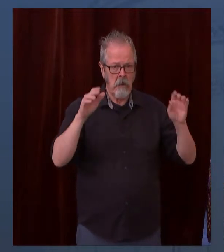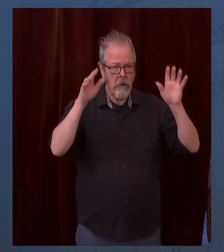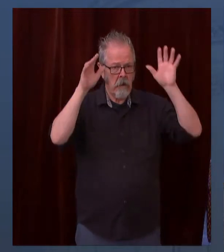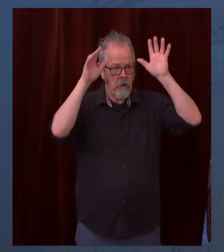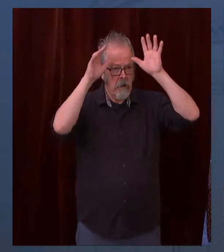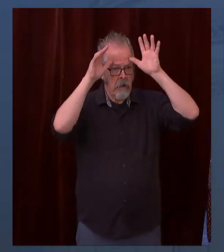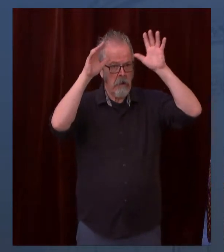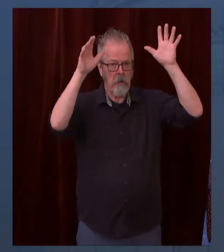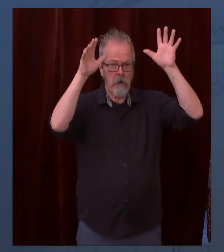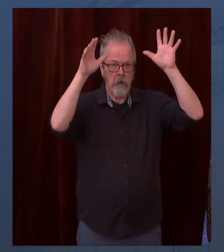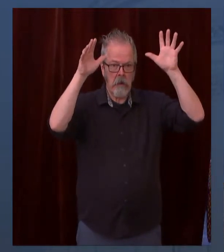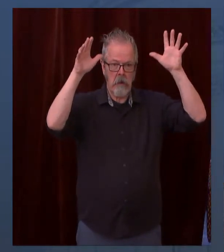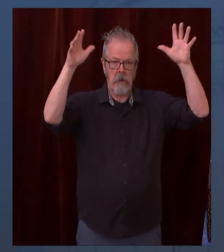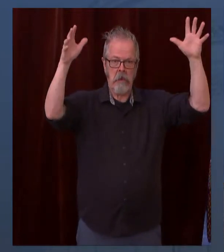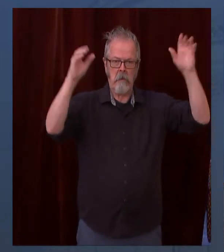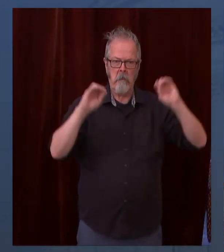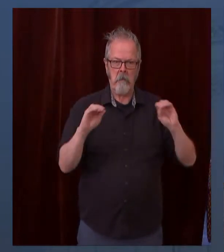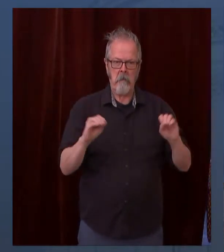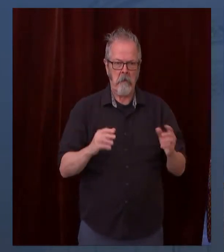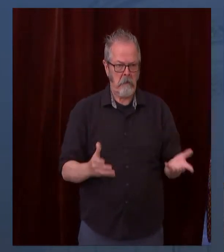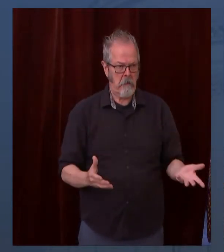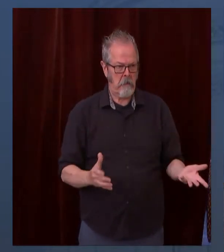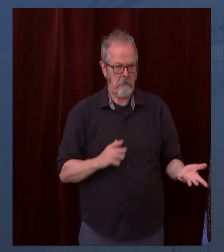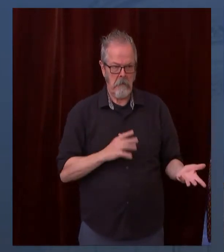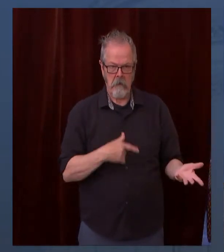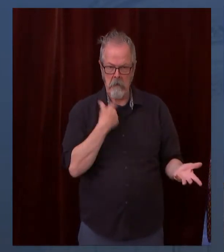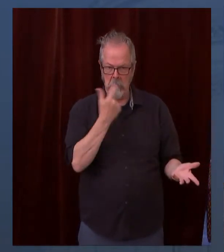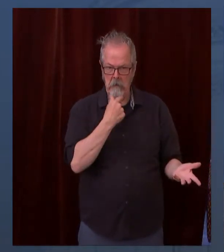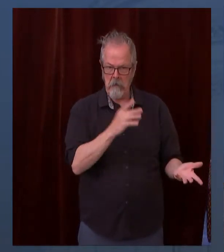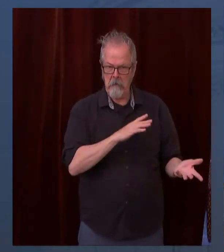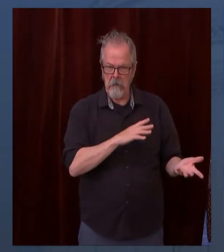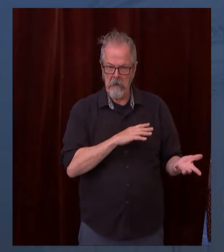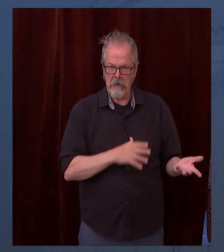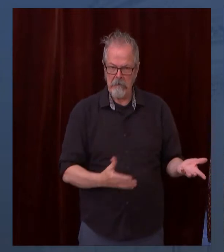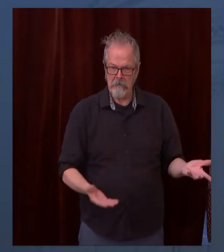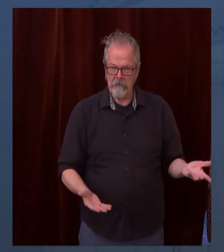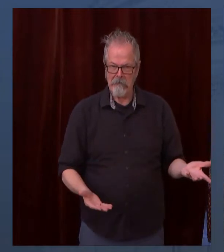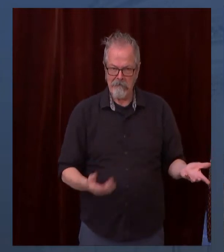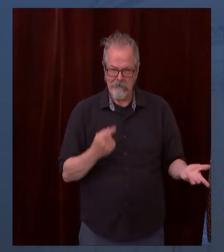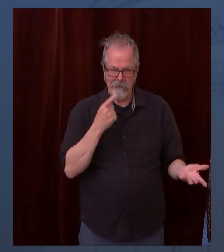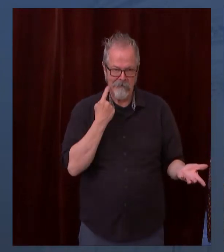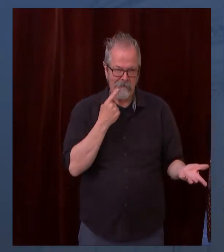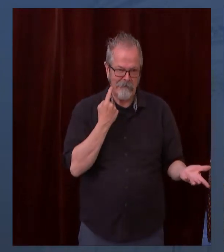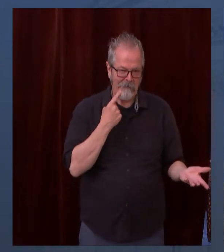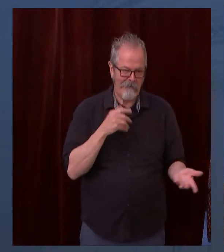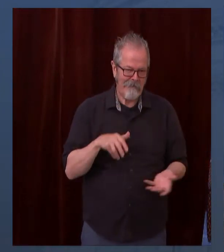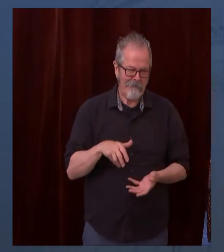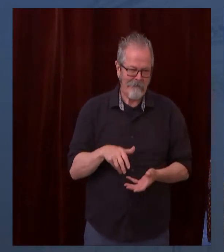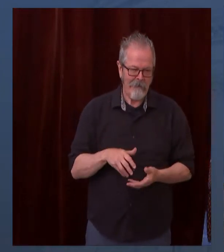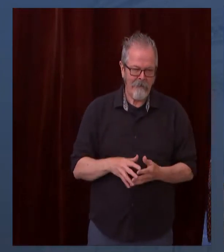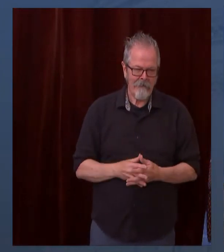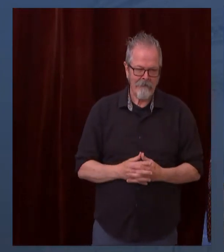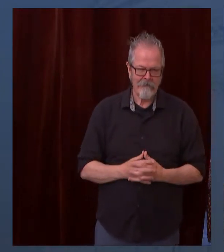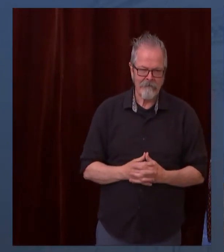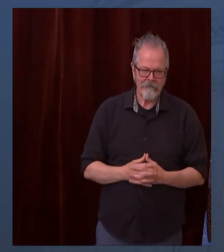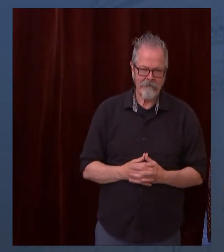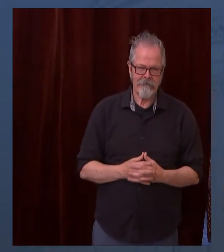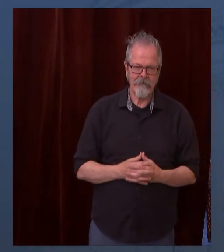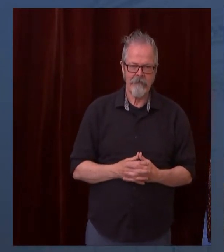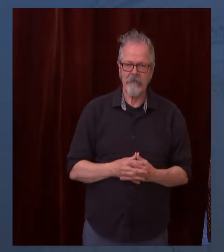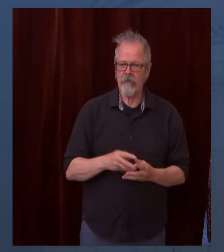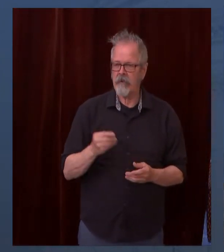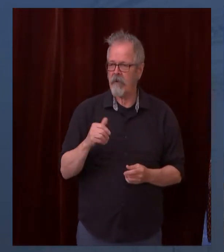right information. There's another group of folks who are just, concerned that somehow this was